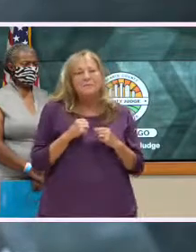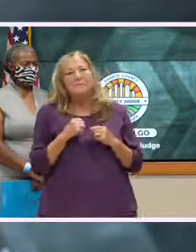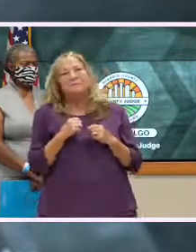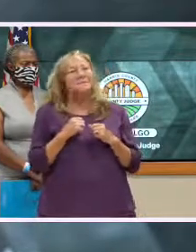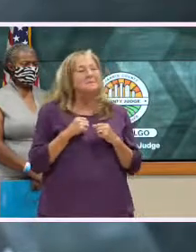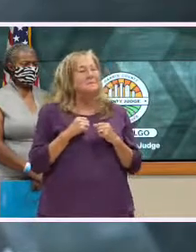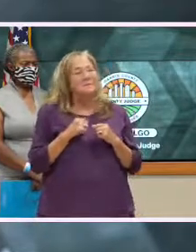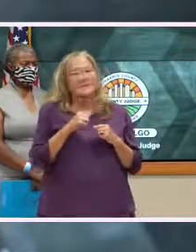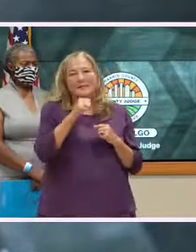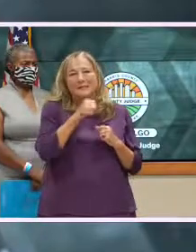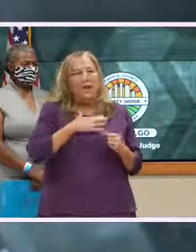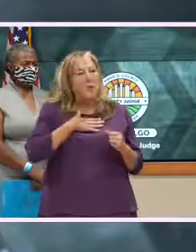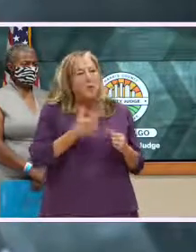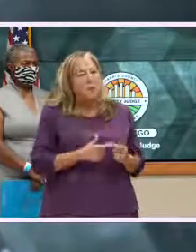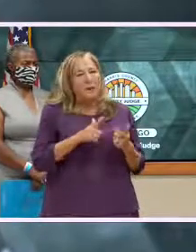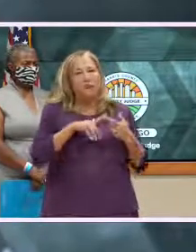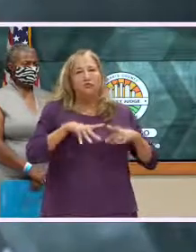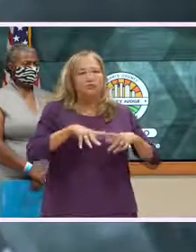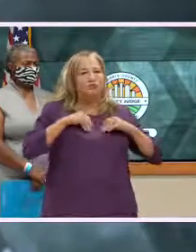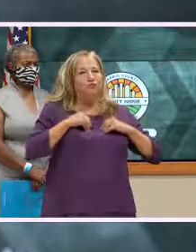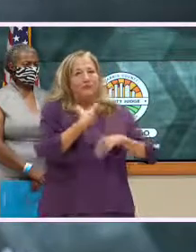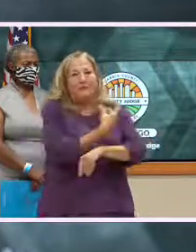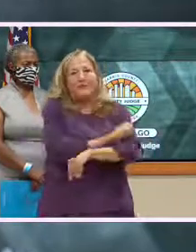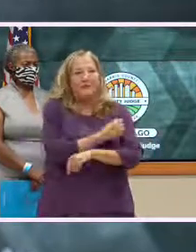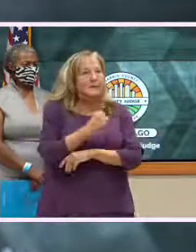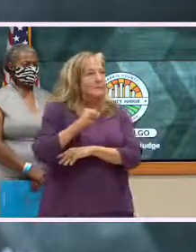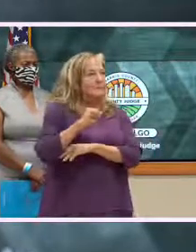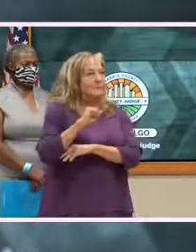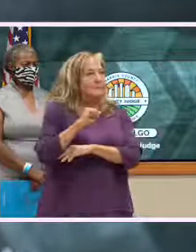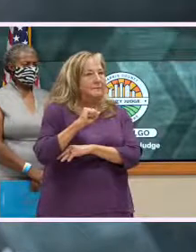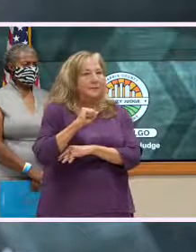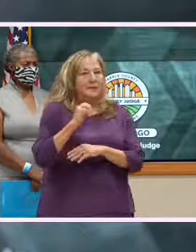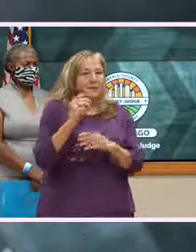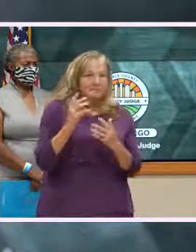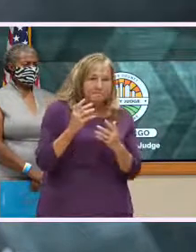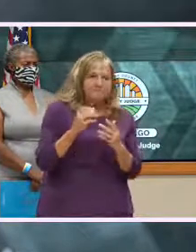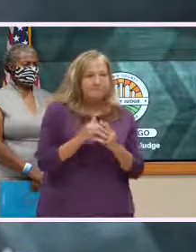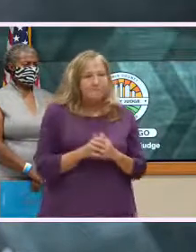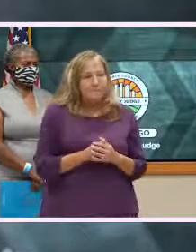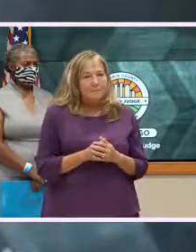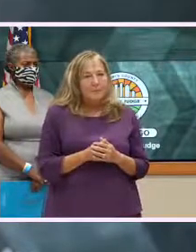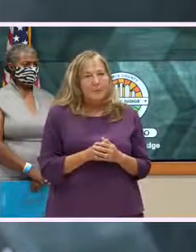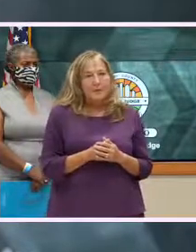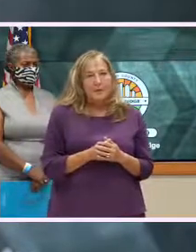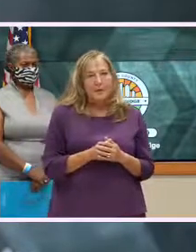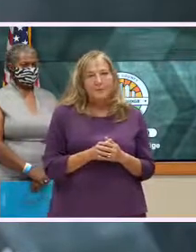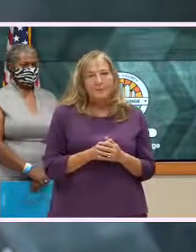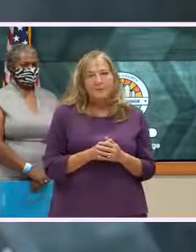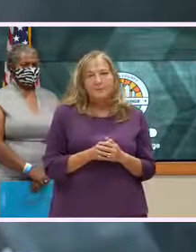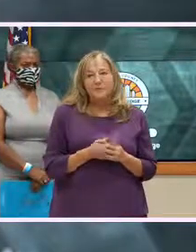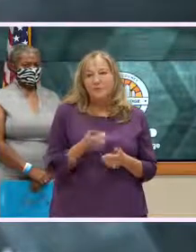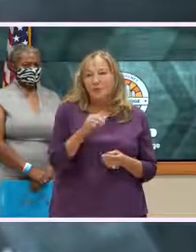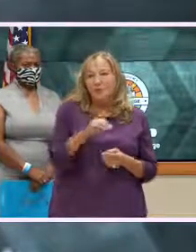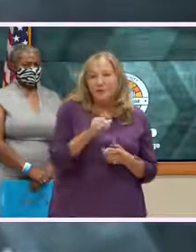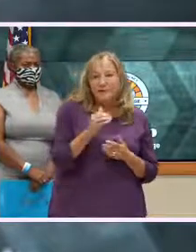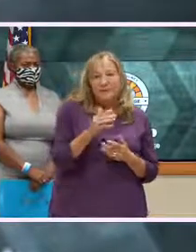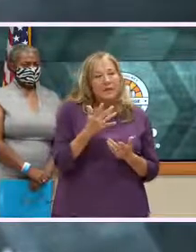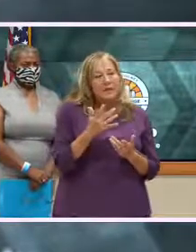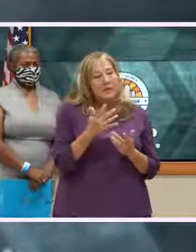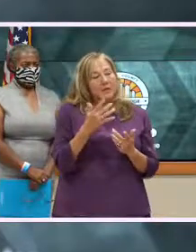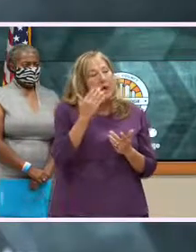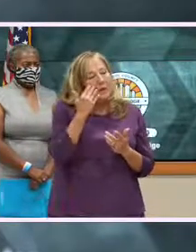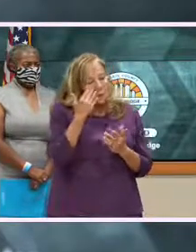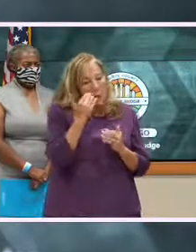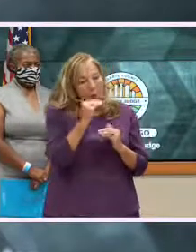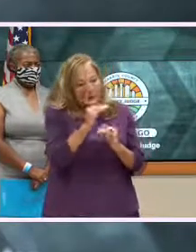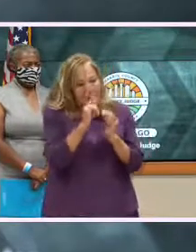unwilling to get the vaccine. And so that is what, the limited research that's out there